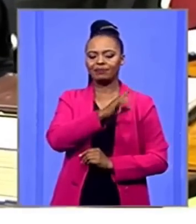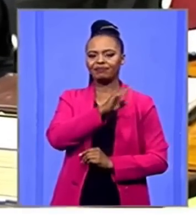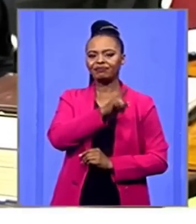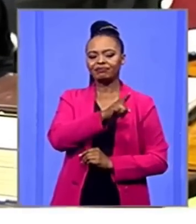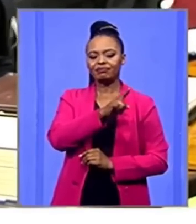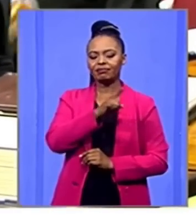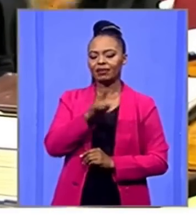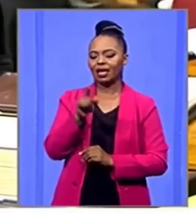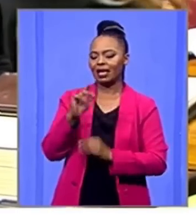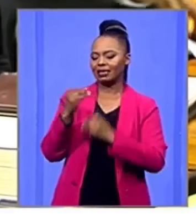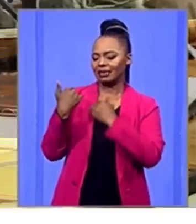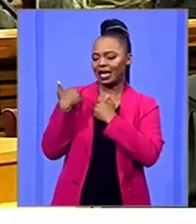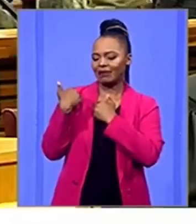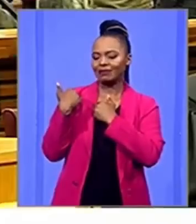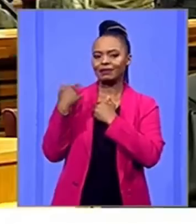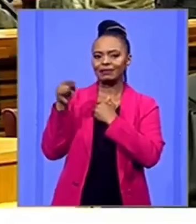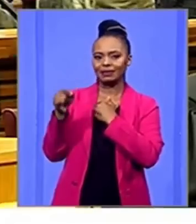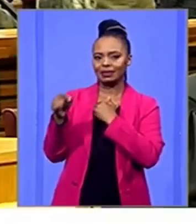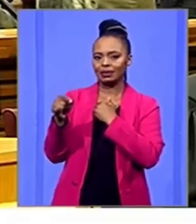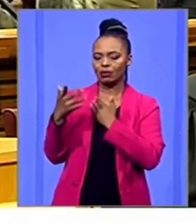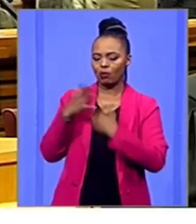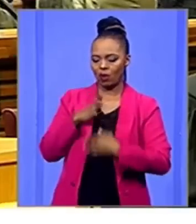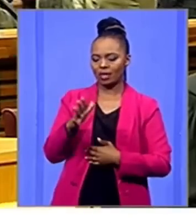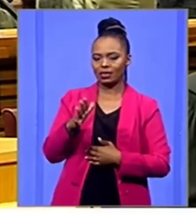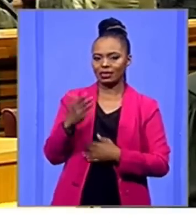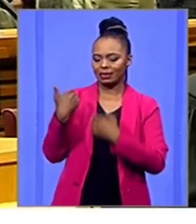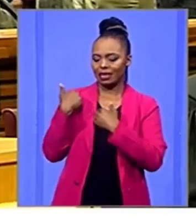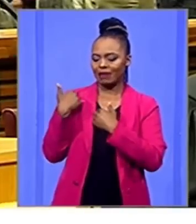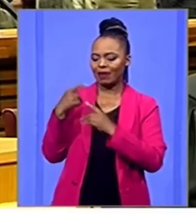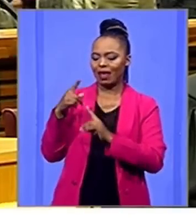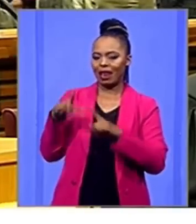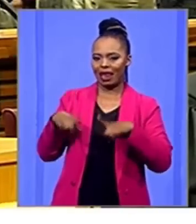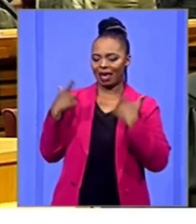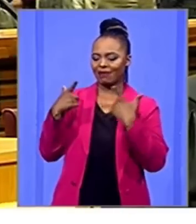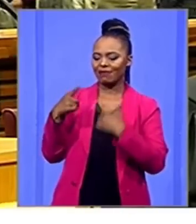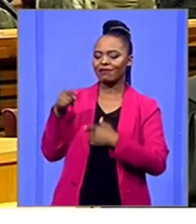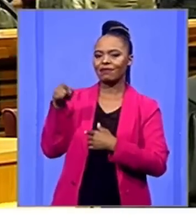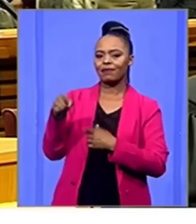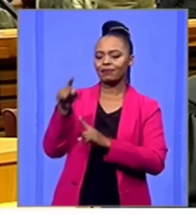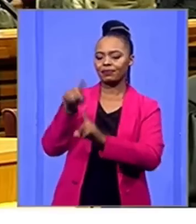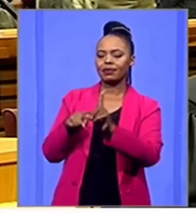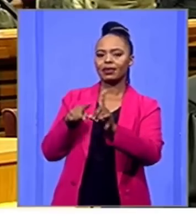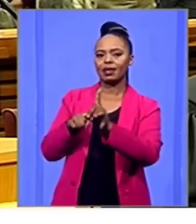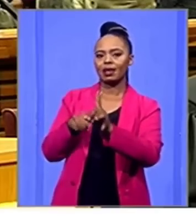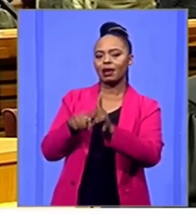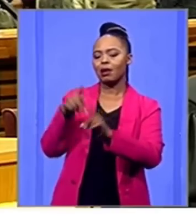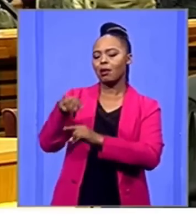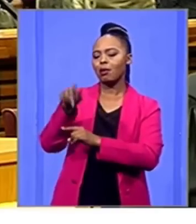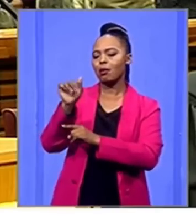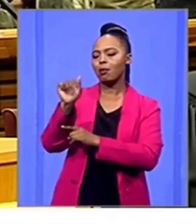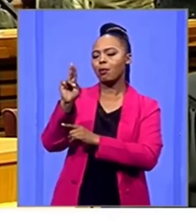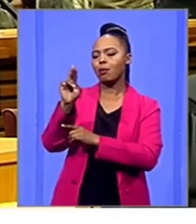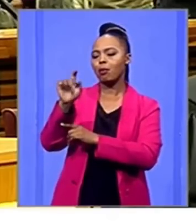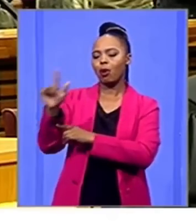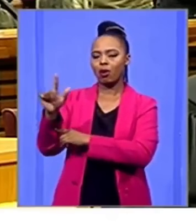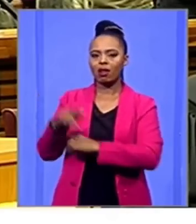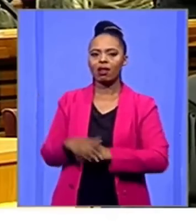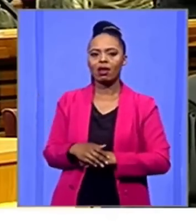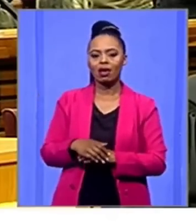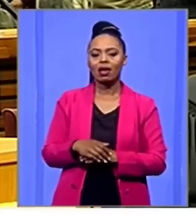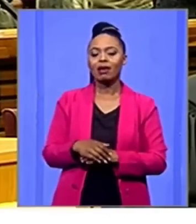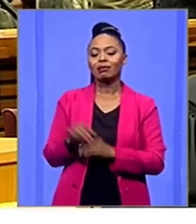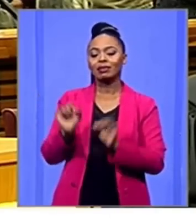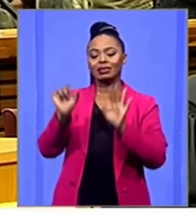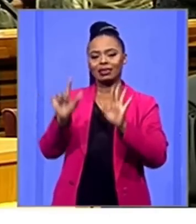bja Mashatile bo be bo le kotsing nakong yeo. Bahlapetši bao ba swerwe morago ga go epega seteišeneng sa